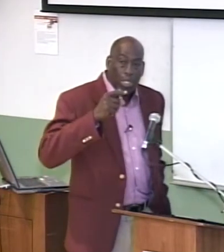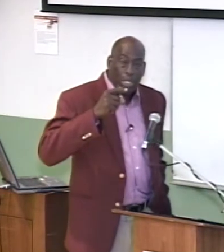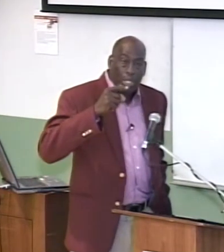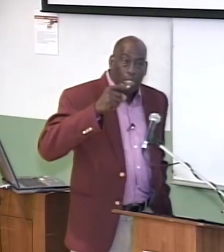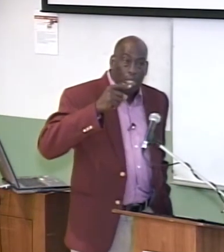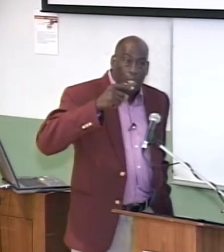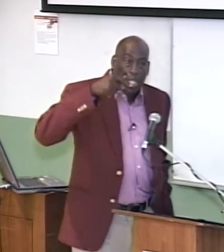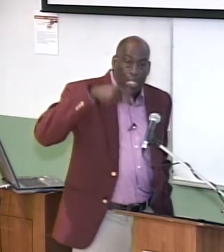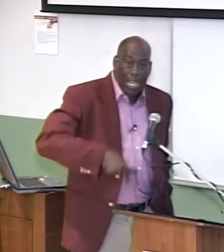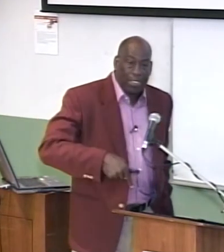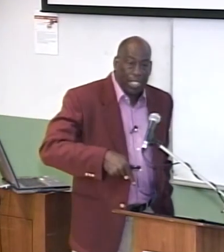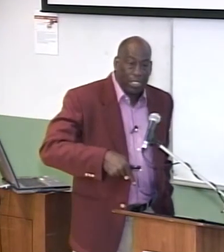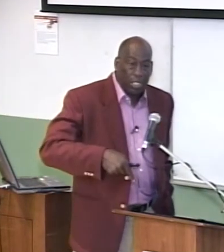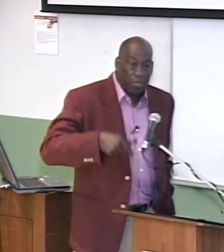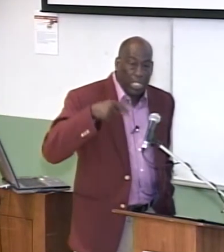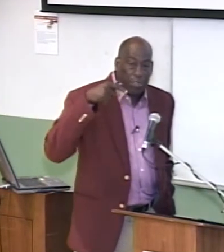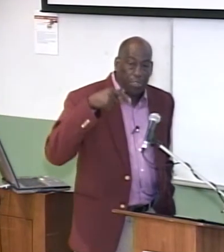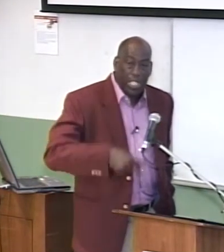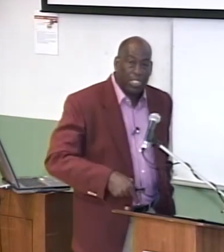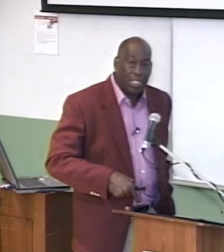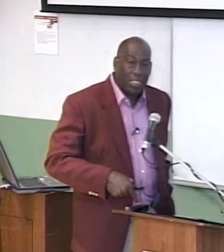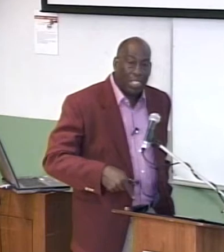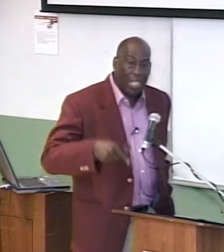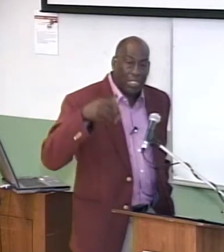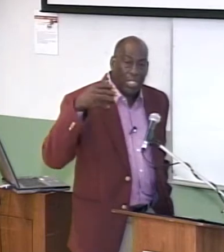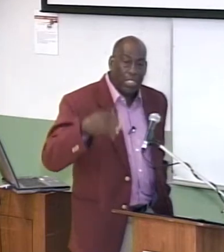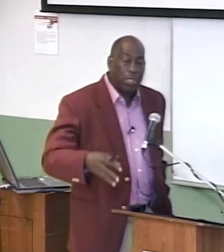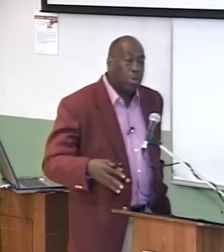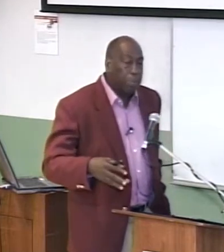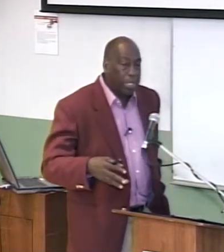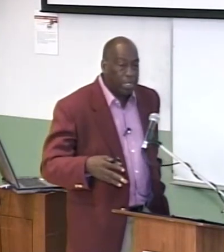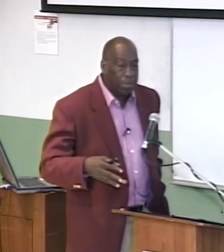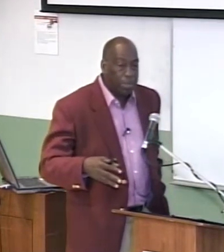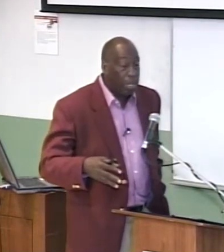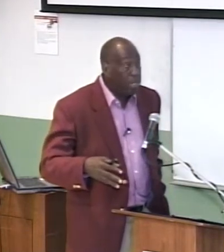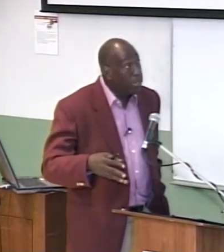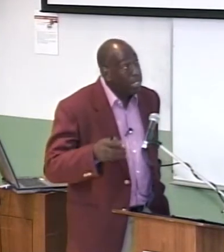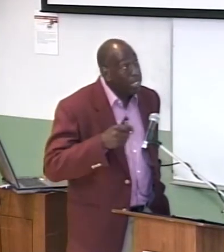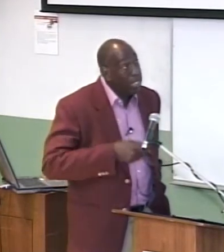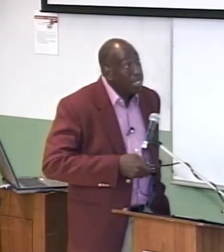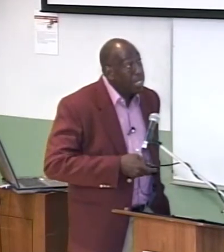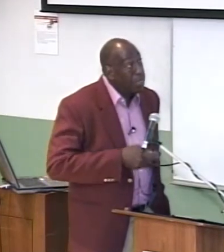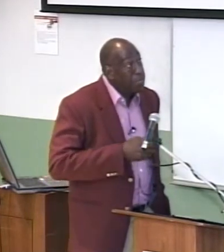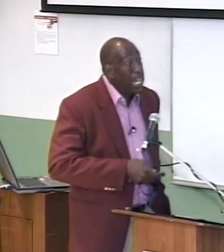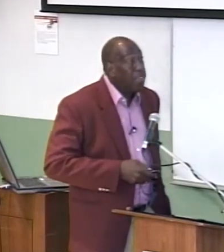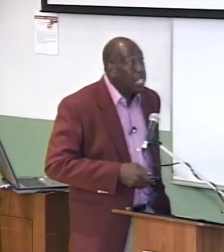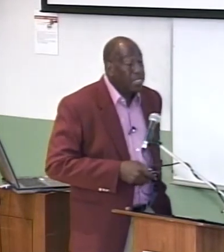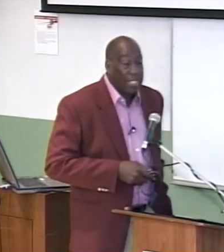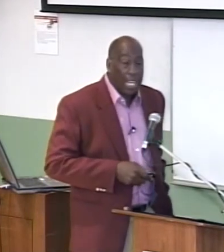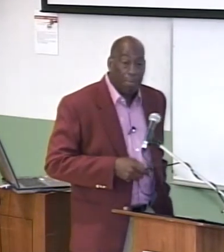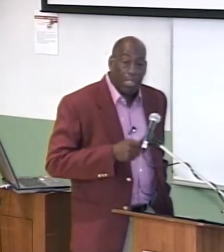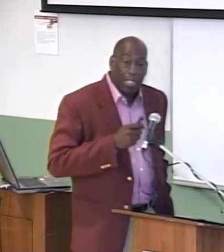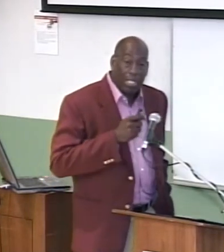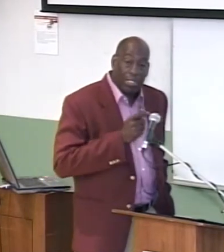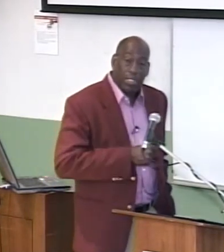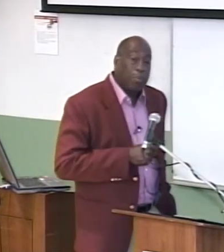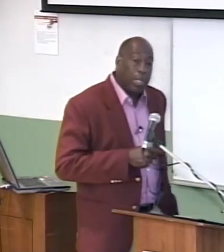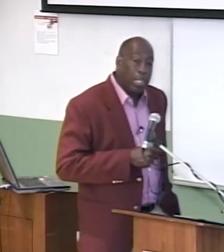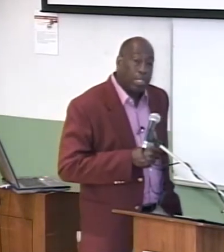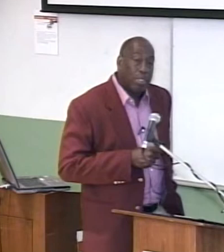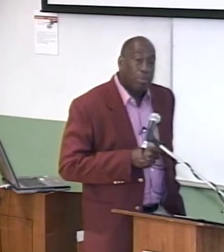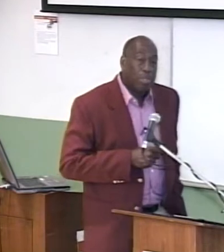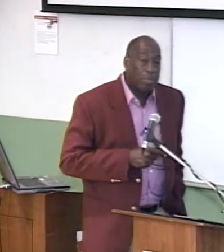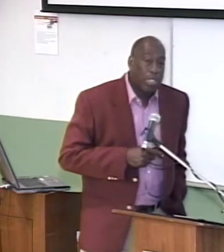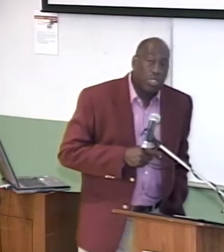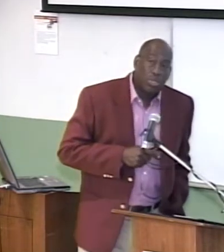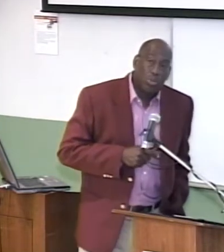no indexation for inflation and change in population pathology, in 5 years' time, that $30